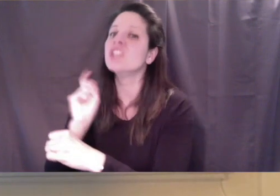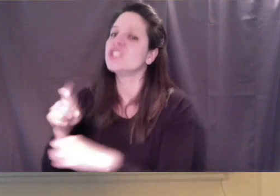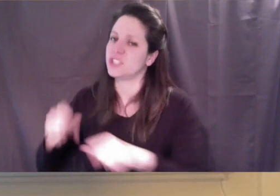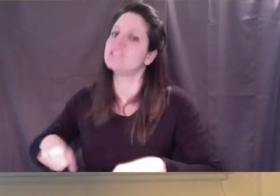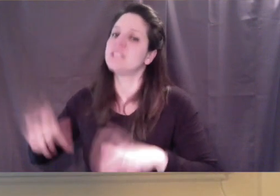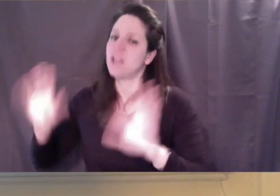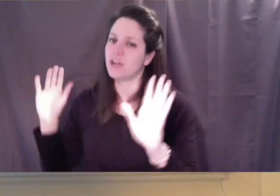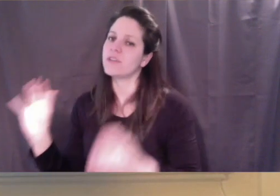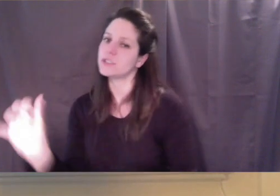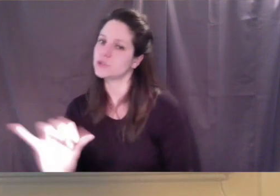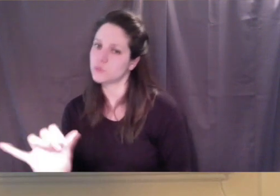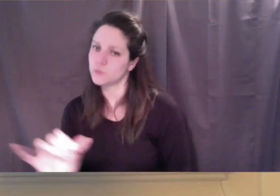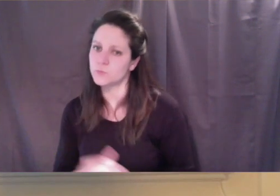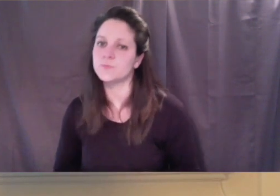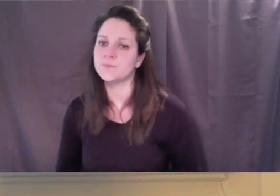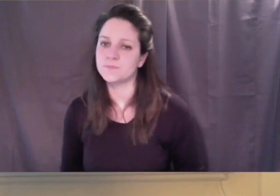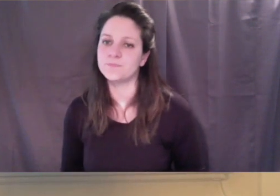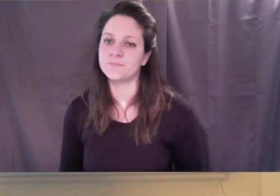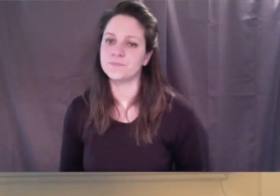is worth sacrificing for.